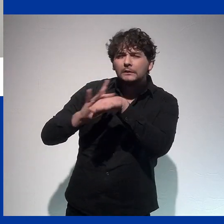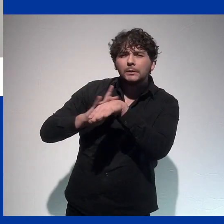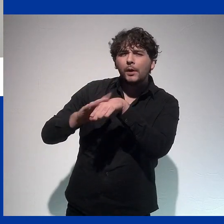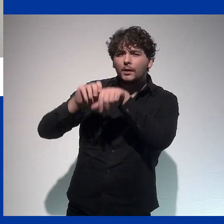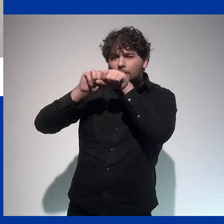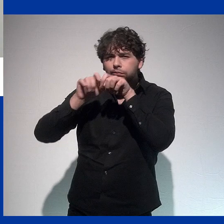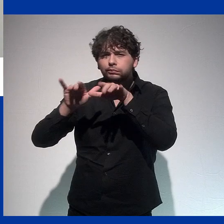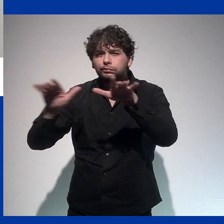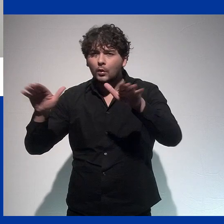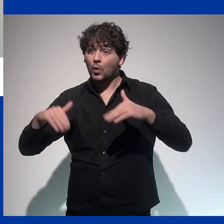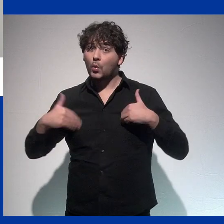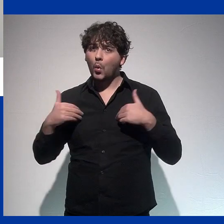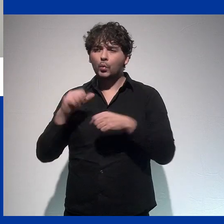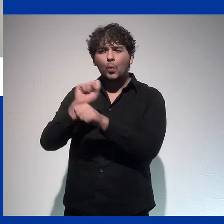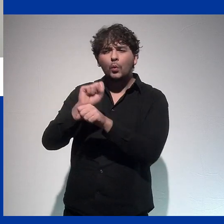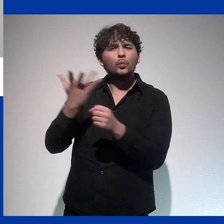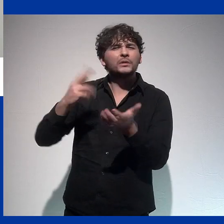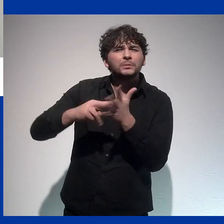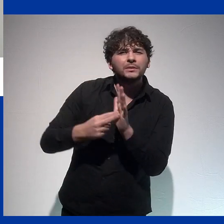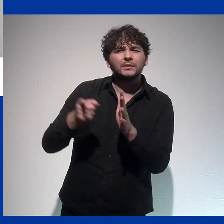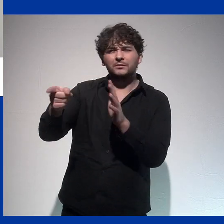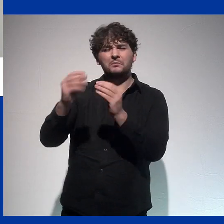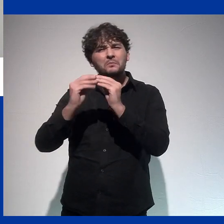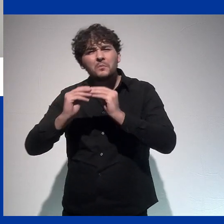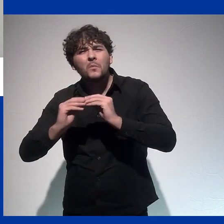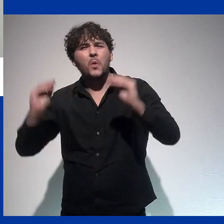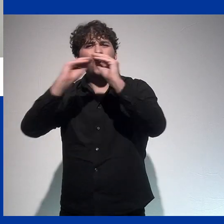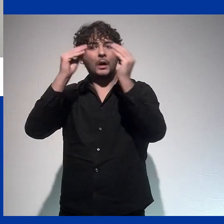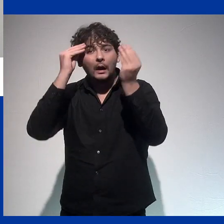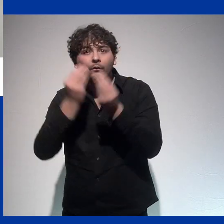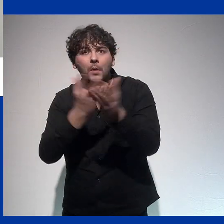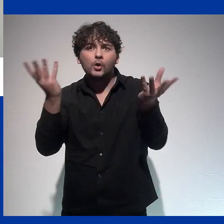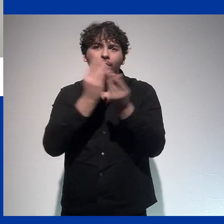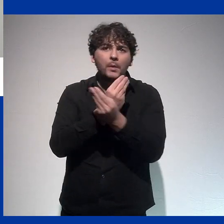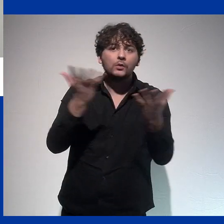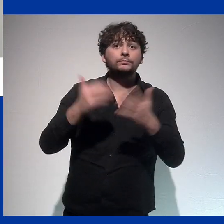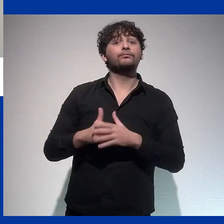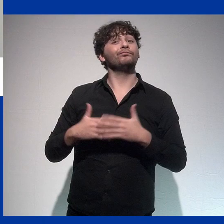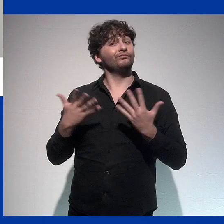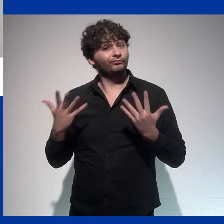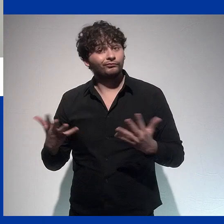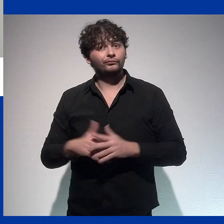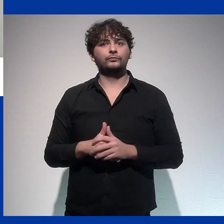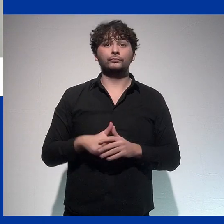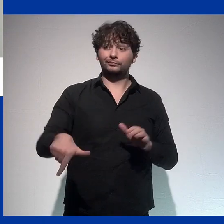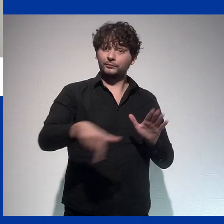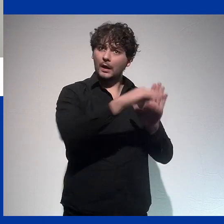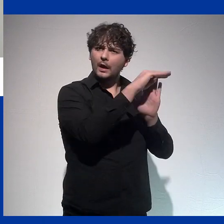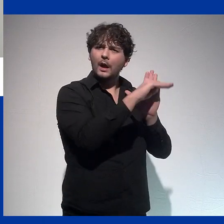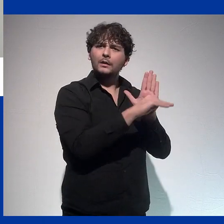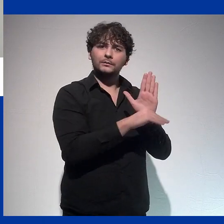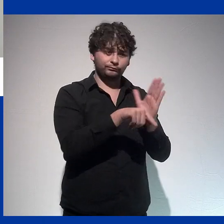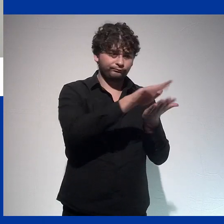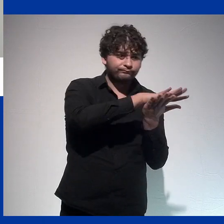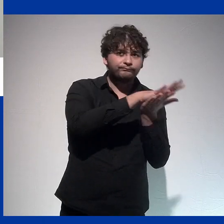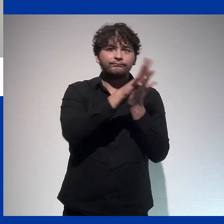ensuring a quality implementation of the agenda. Taking over and nationalizing the 8 goals of the agenda within the strategic documents